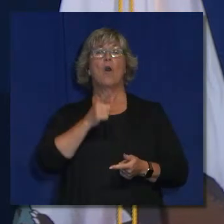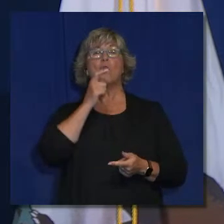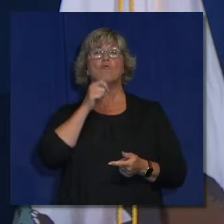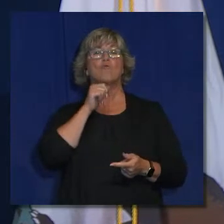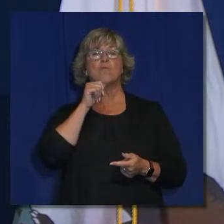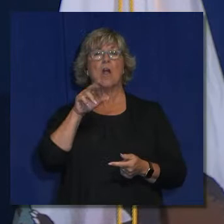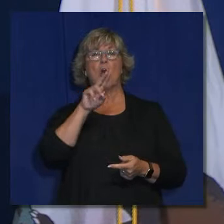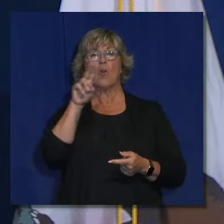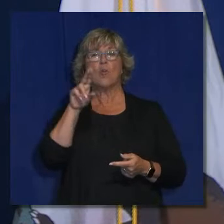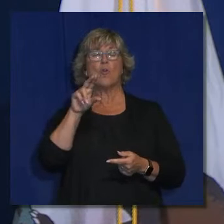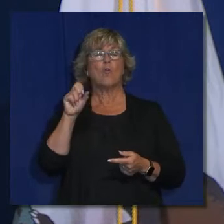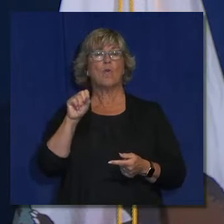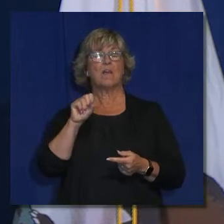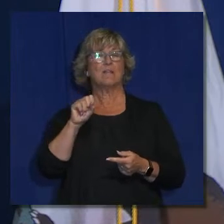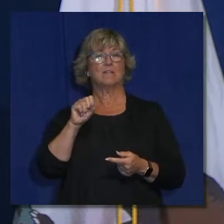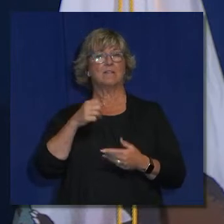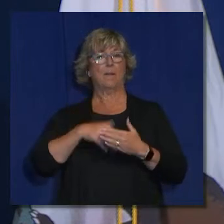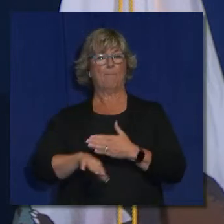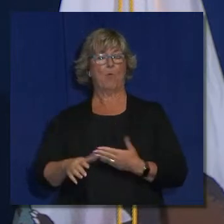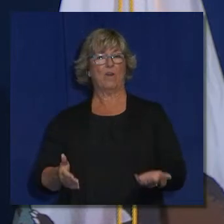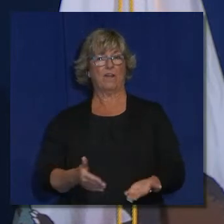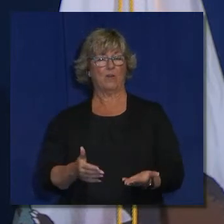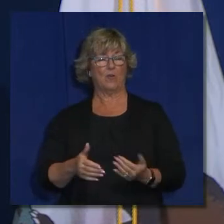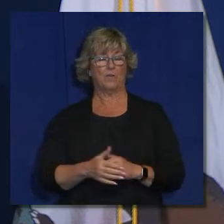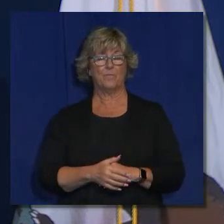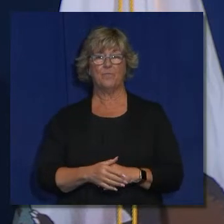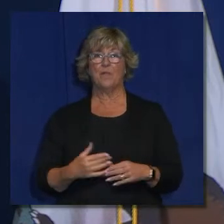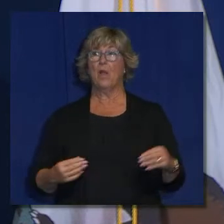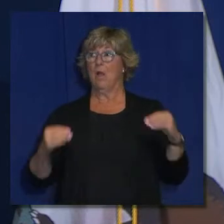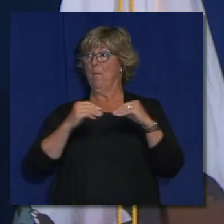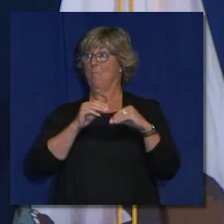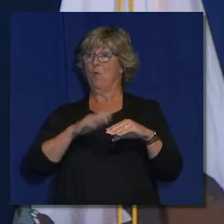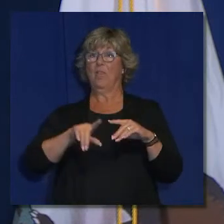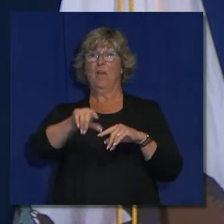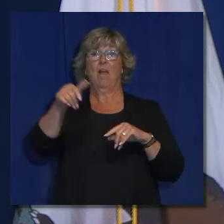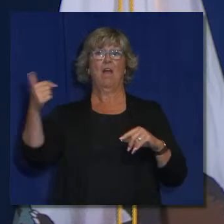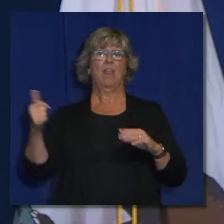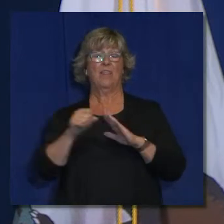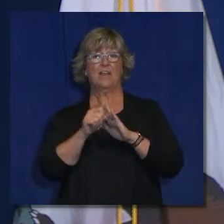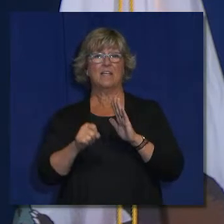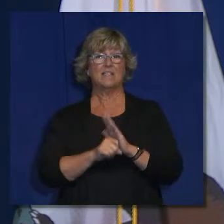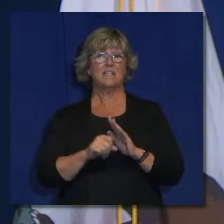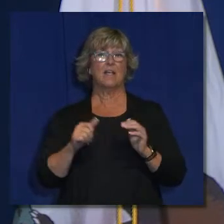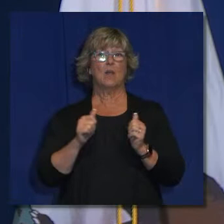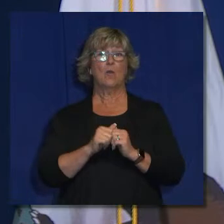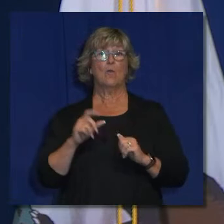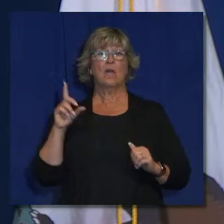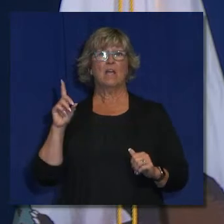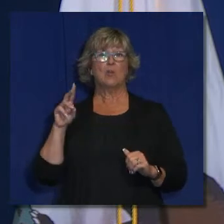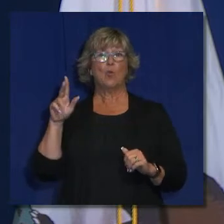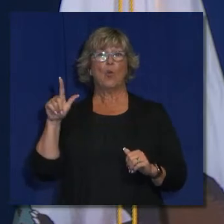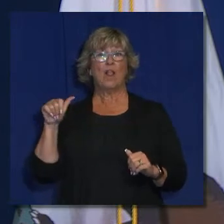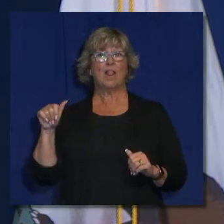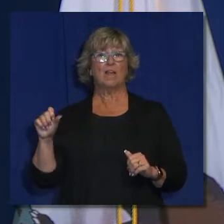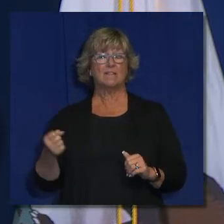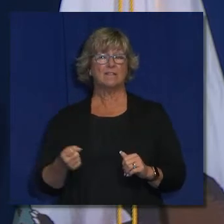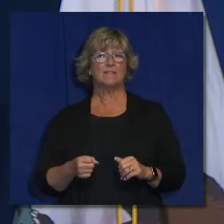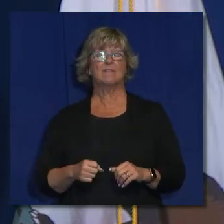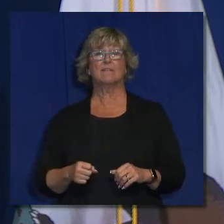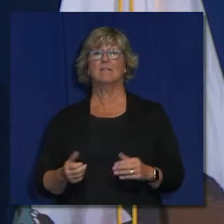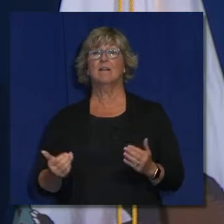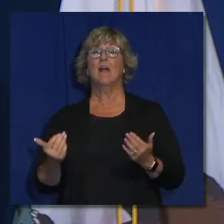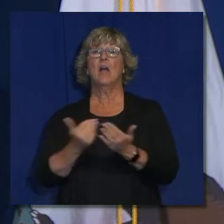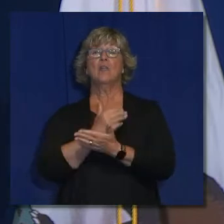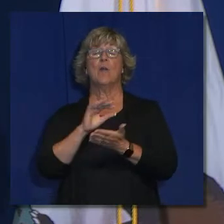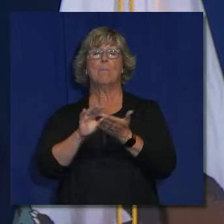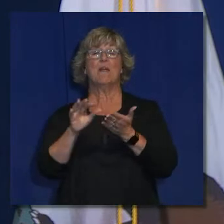residents in this state. We did more than any other state last year with doulas and other expansions, and we have a new